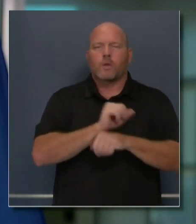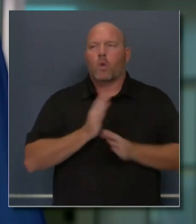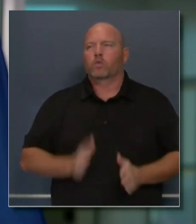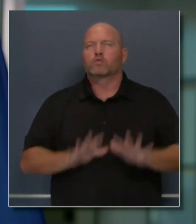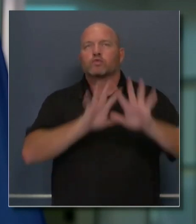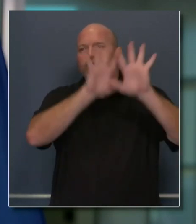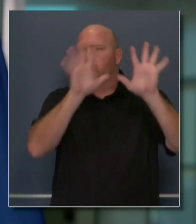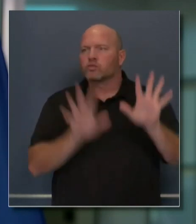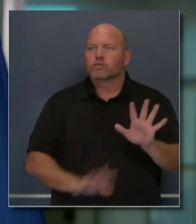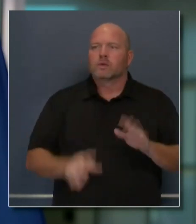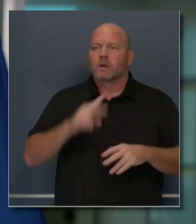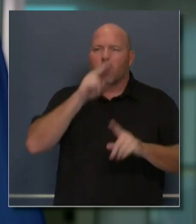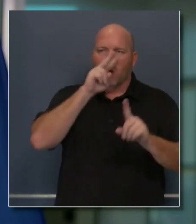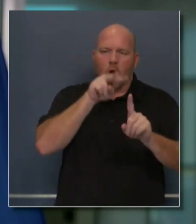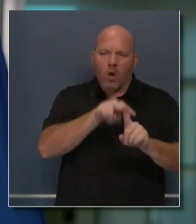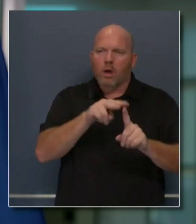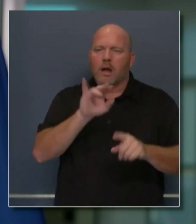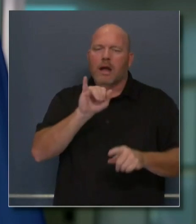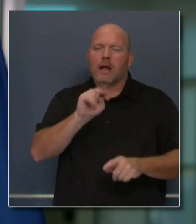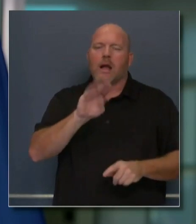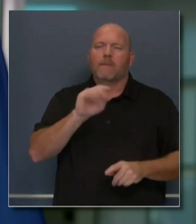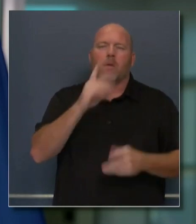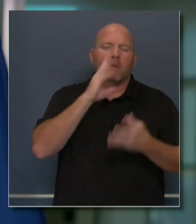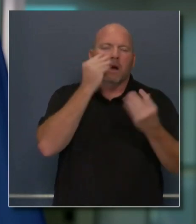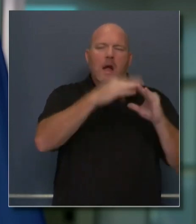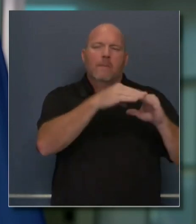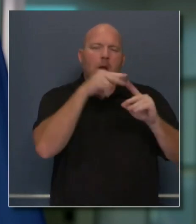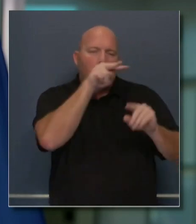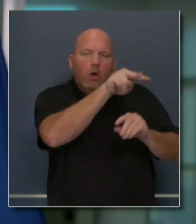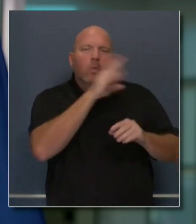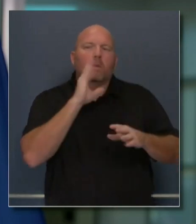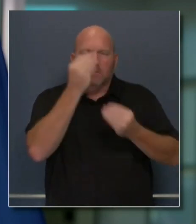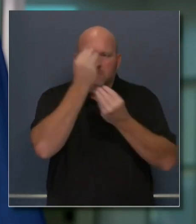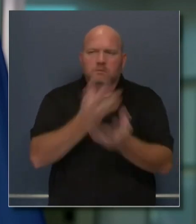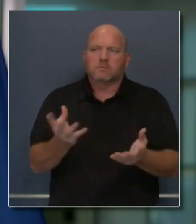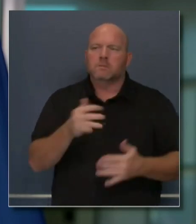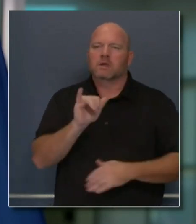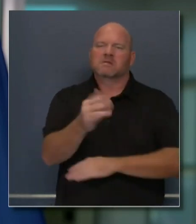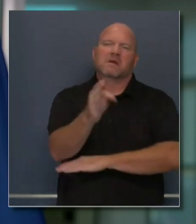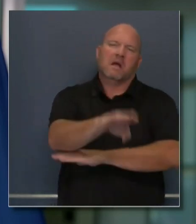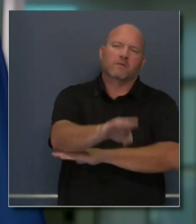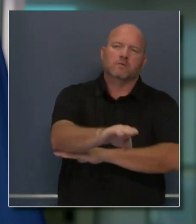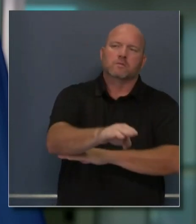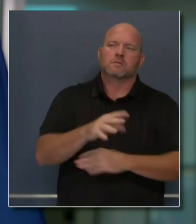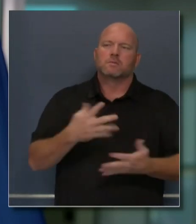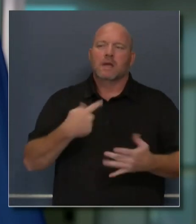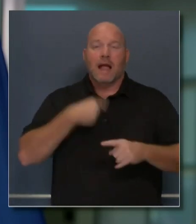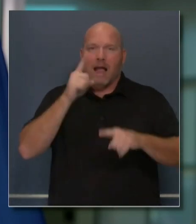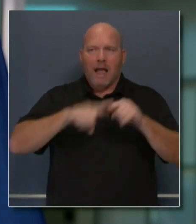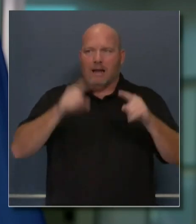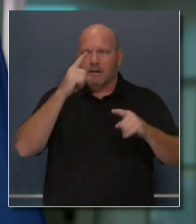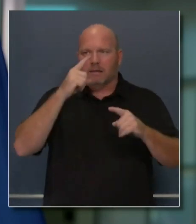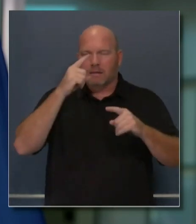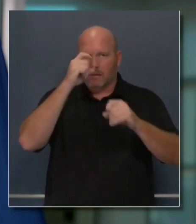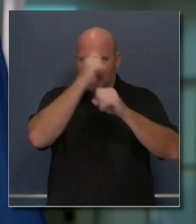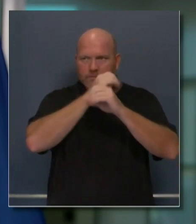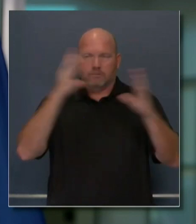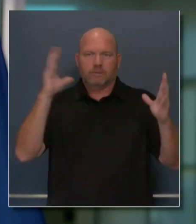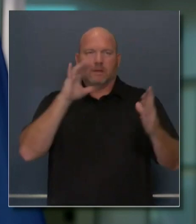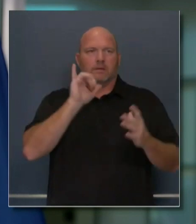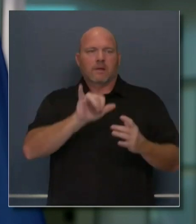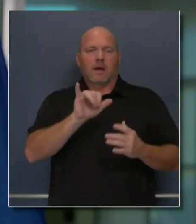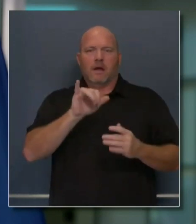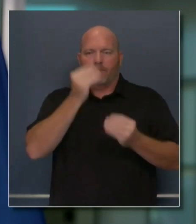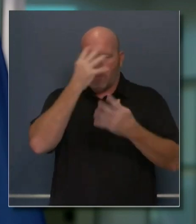your inbox, and we should have that information to you hopefully later this afternoon. I can't imagine that information will take